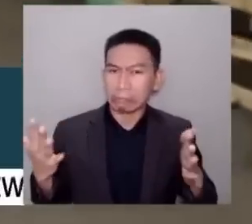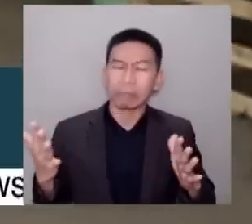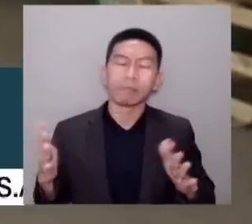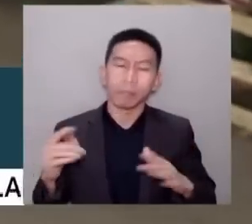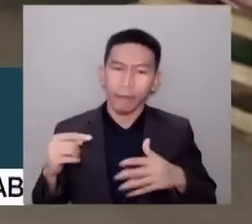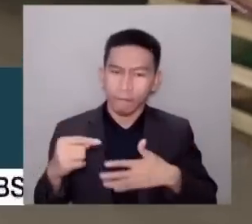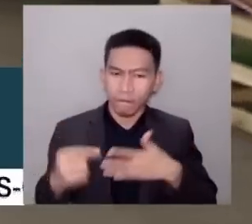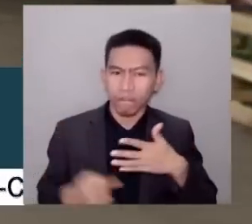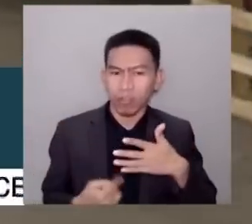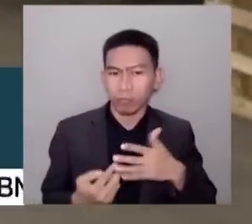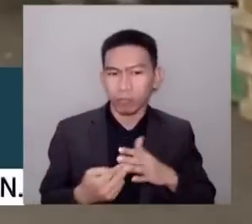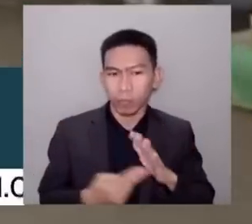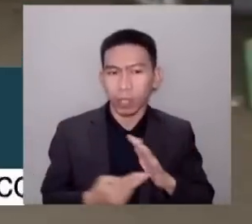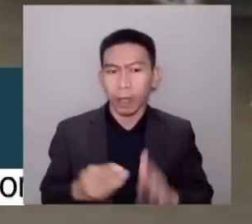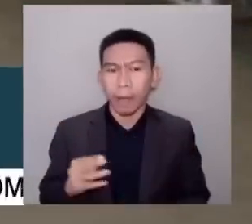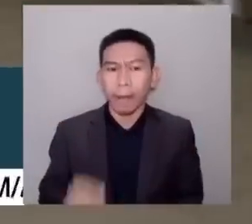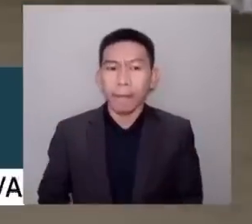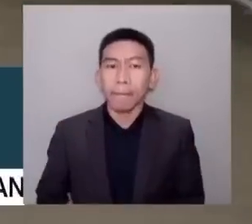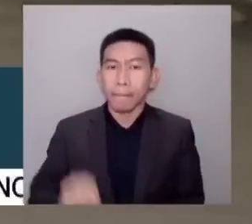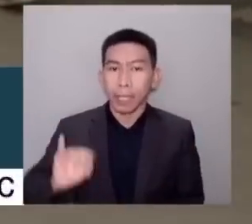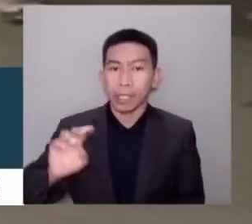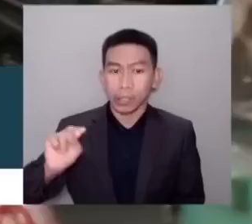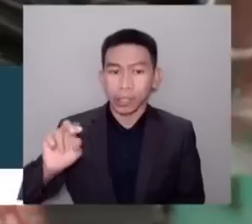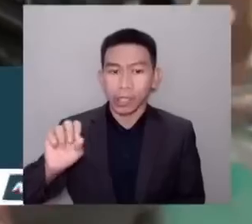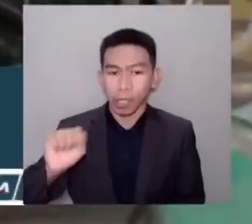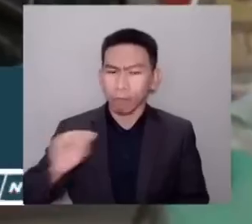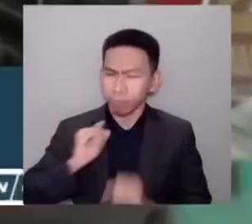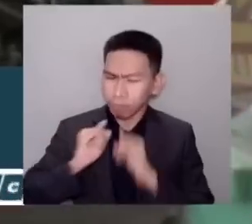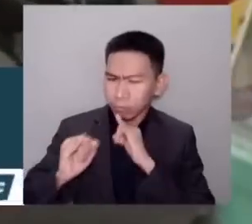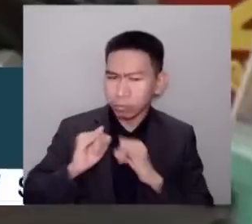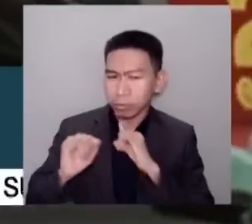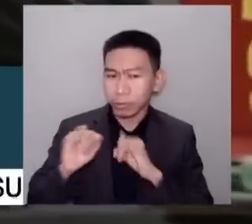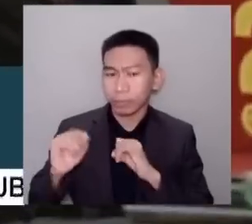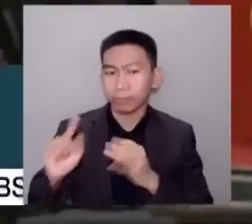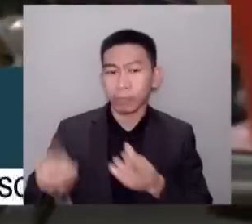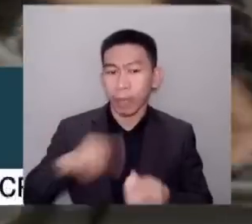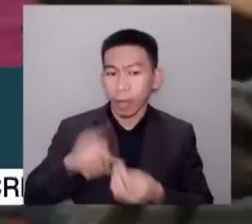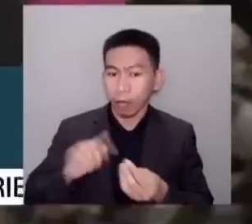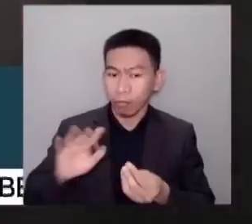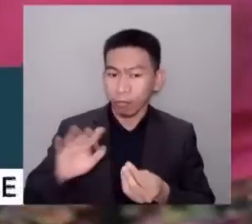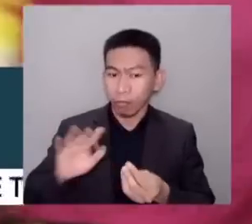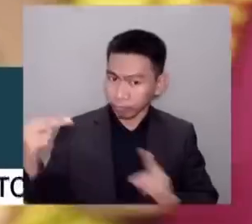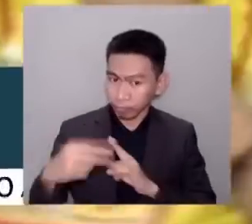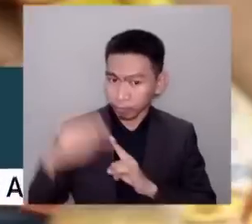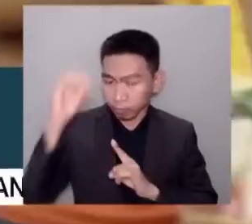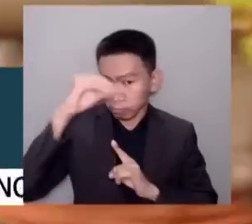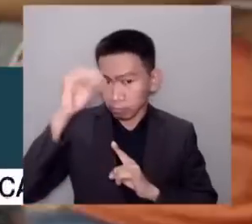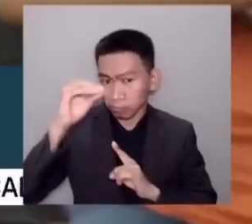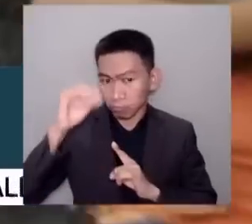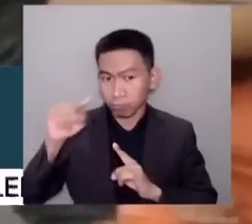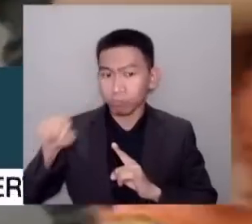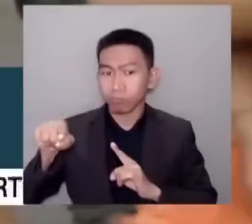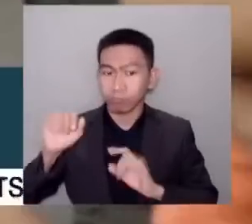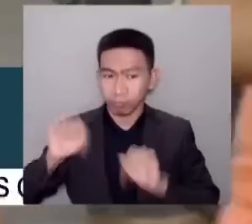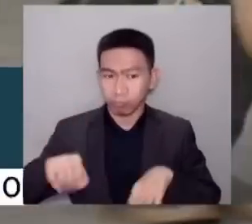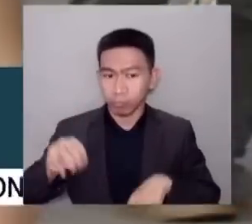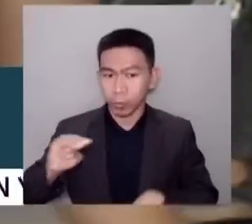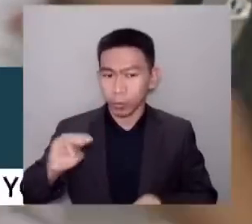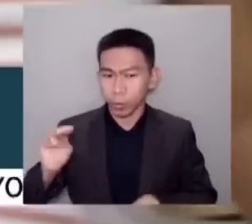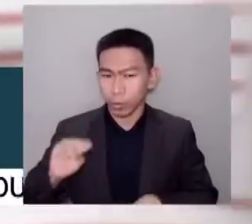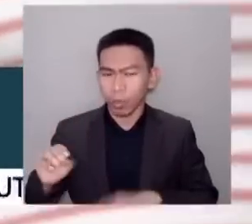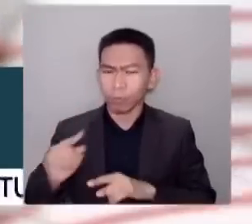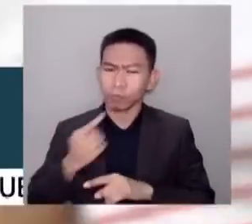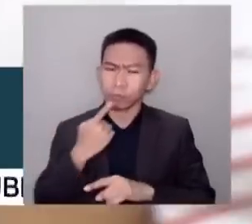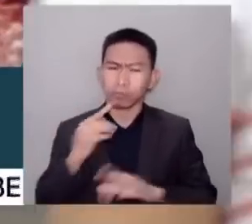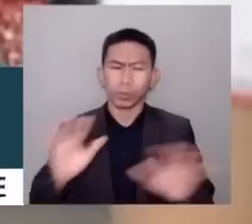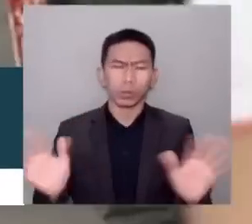interview, has already stated his opposition to the measure. Still, Zubiri assured his colleagues that he will not block the proposal, but